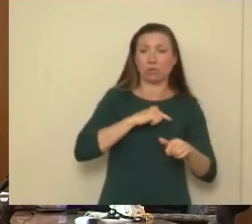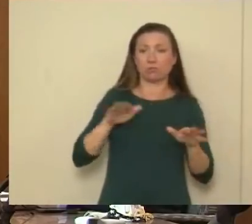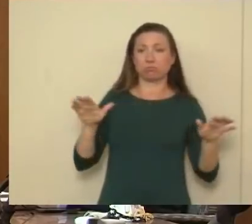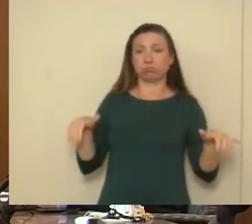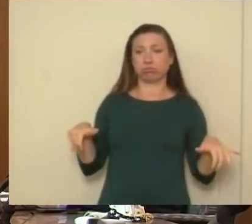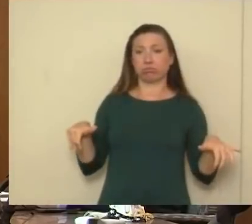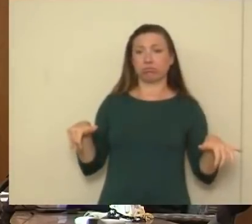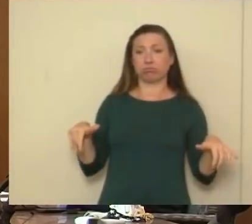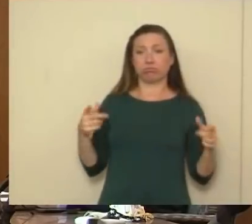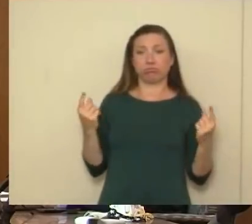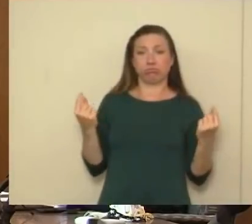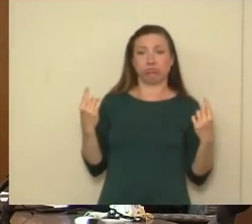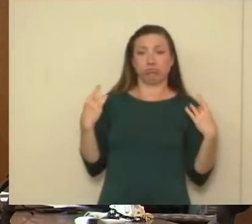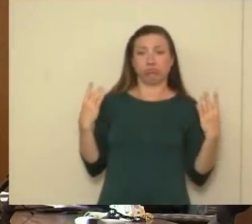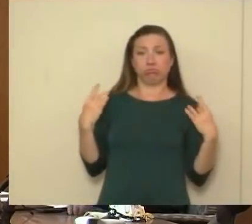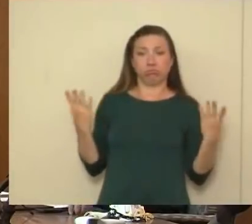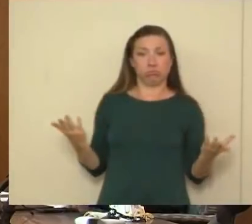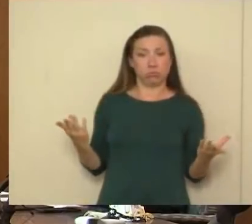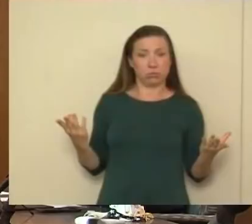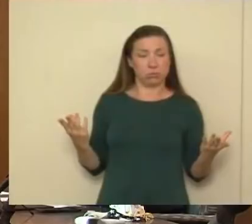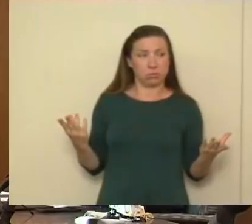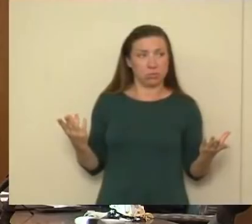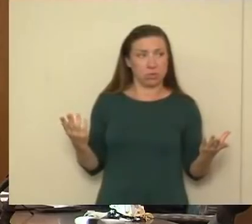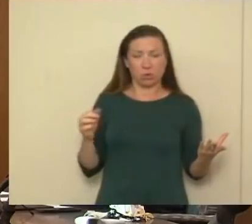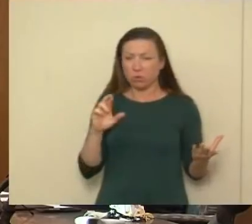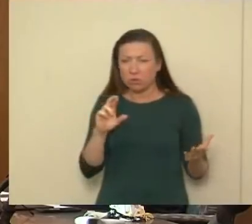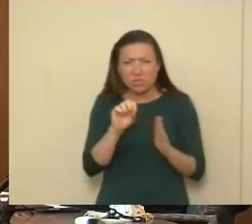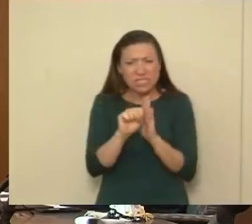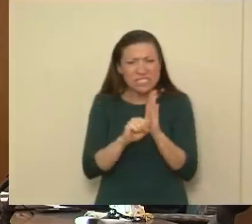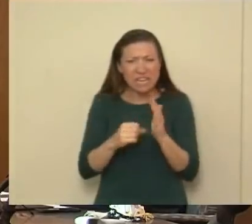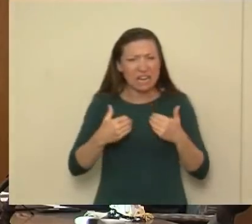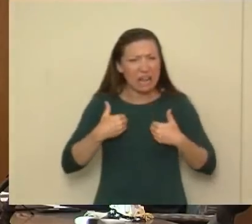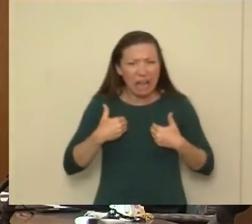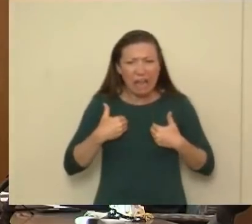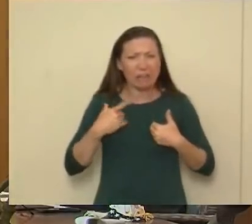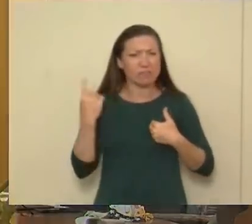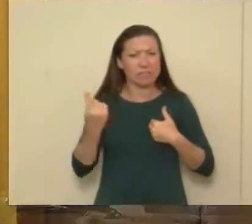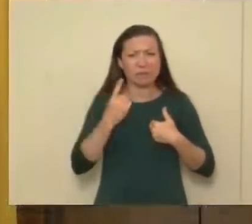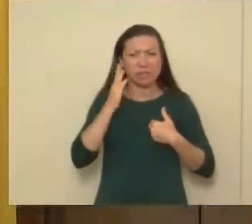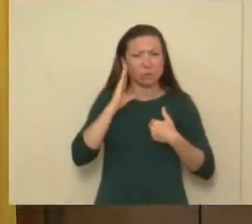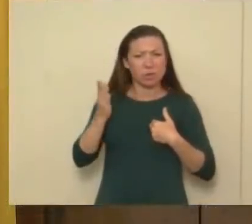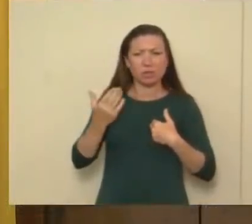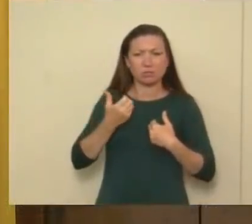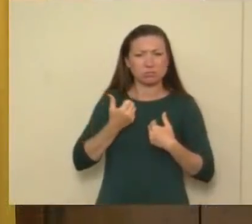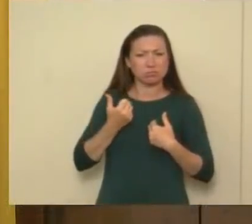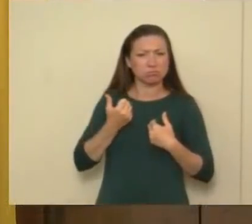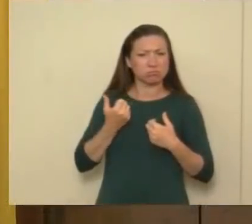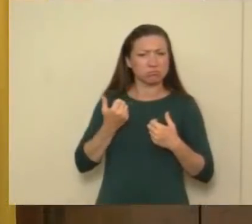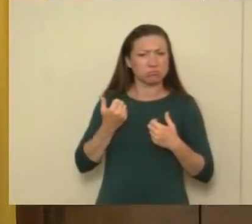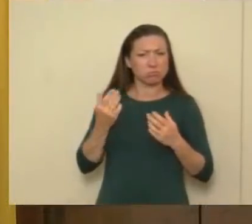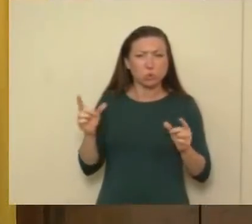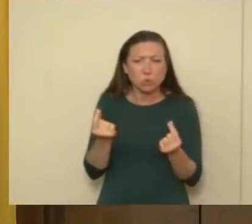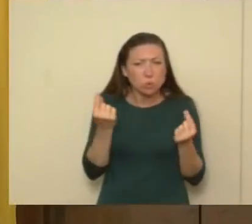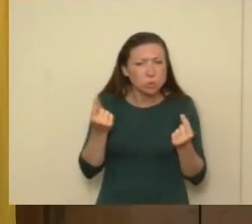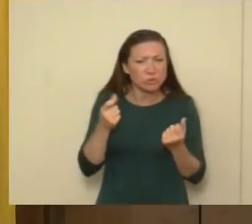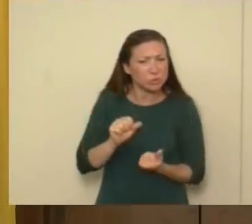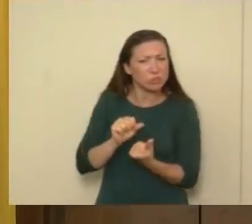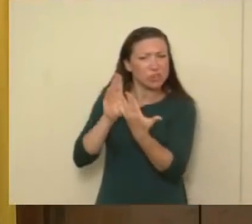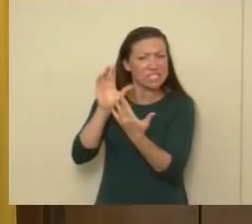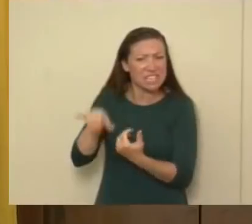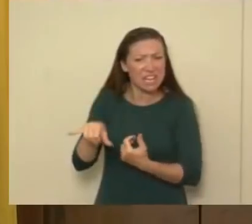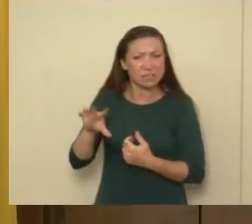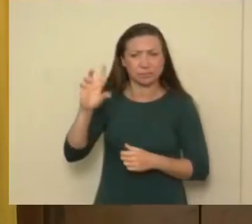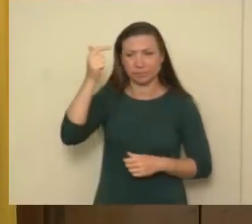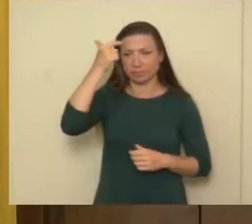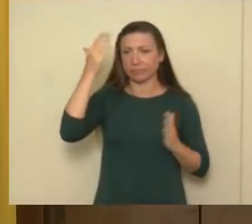to enforce safety measures in these facilities? So I have to say that actually I really appreciate that you asked